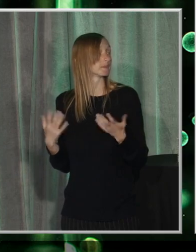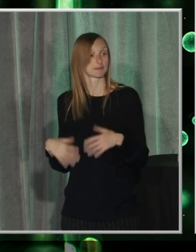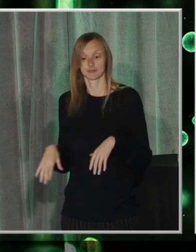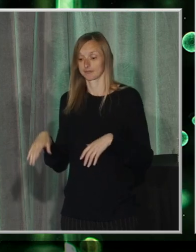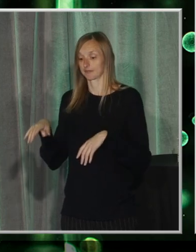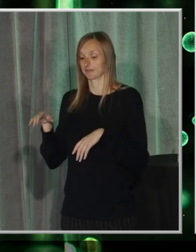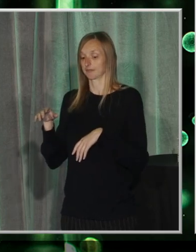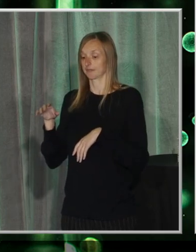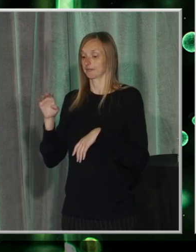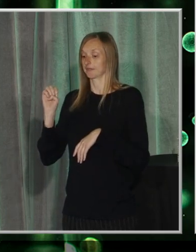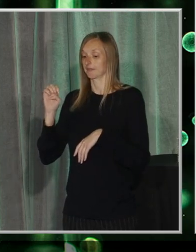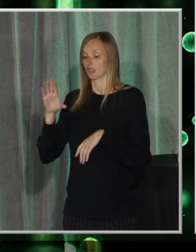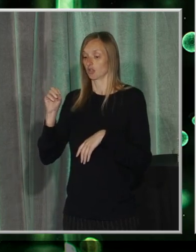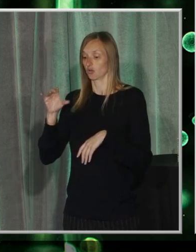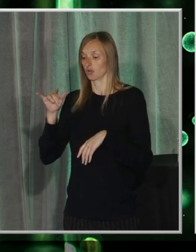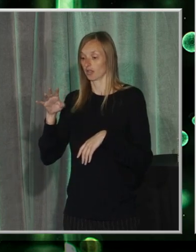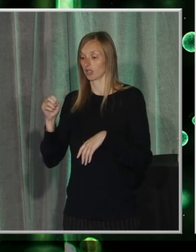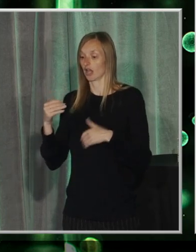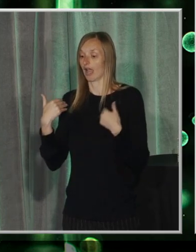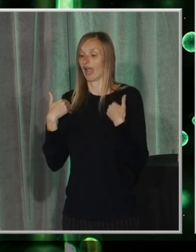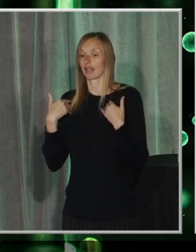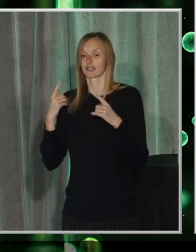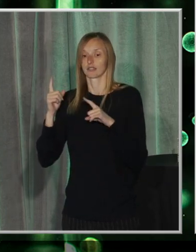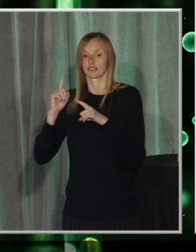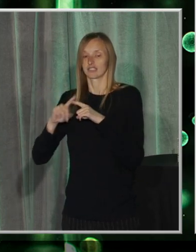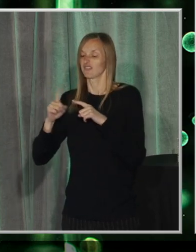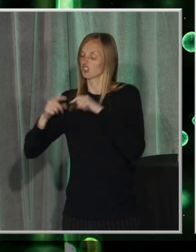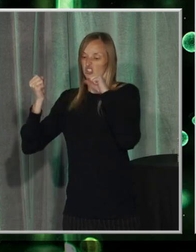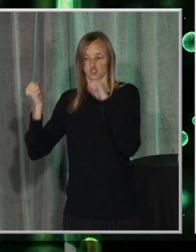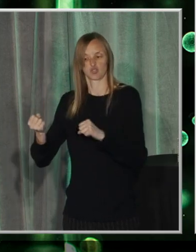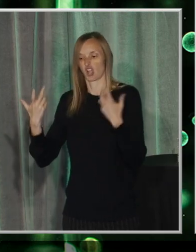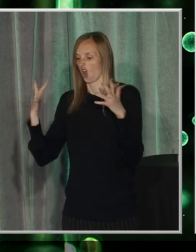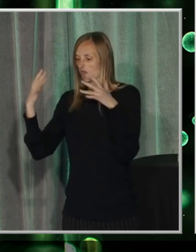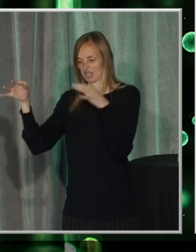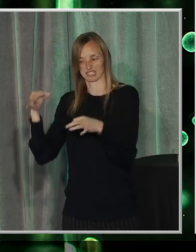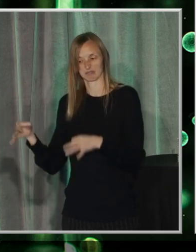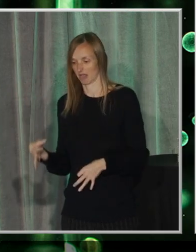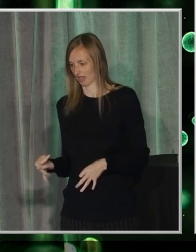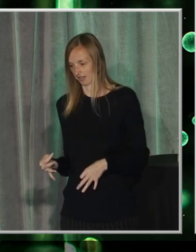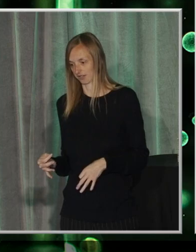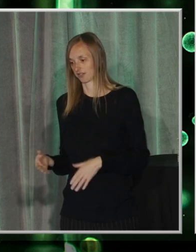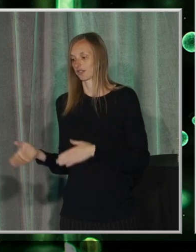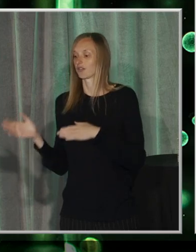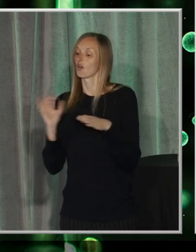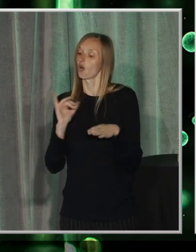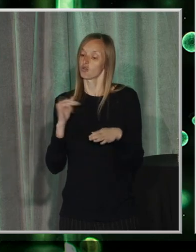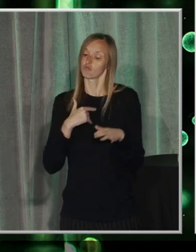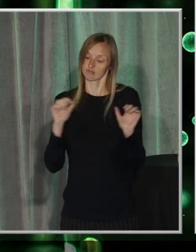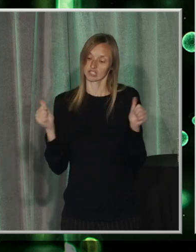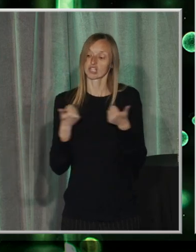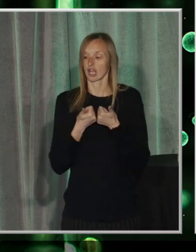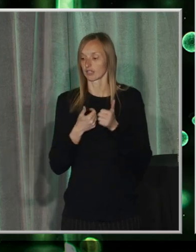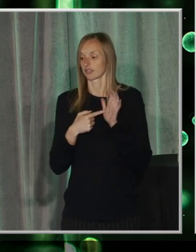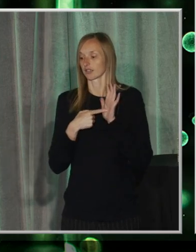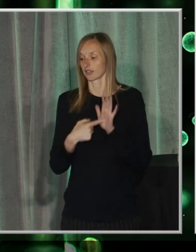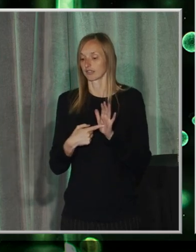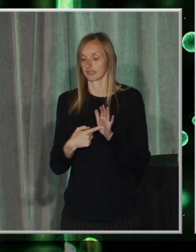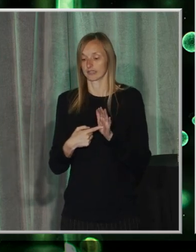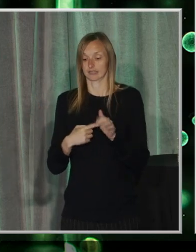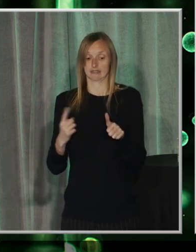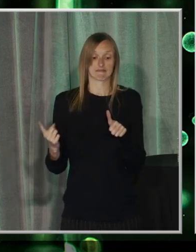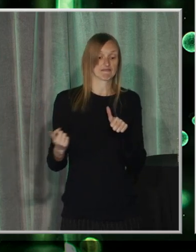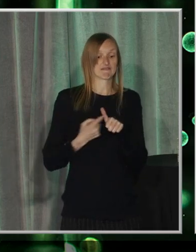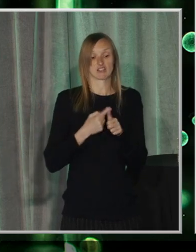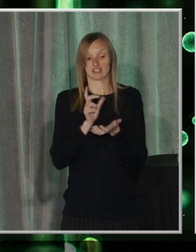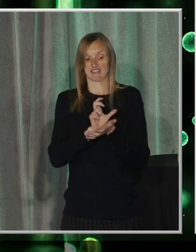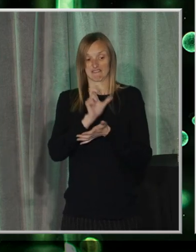EcoCycle exhibits a host of strengths that I just covered. At the same time, we also face challenges such as upfront